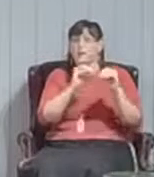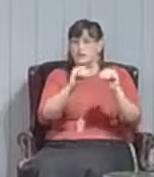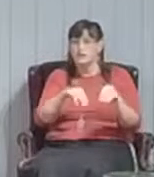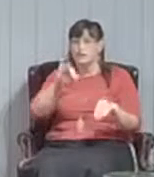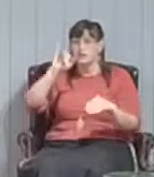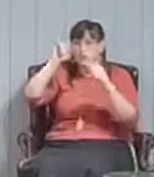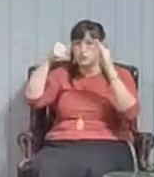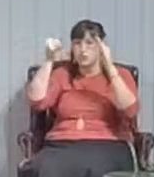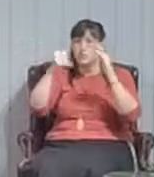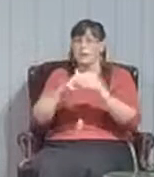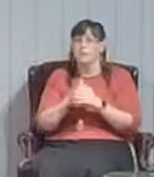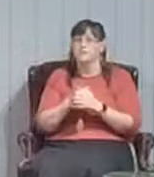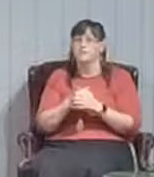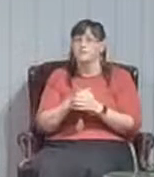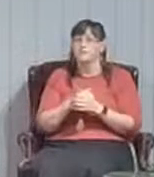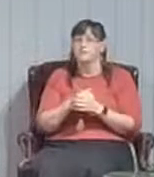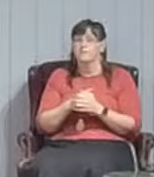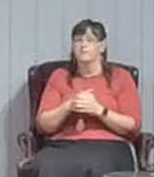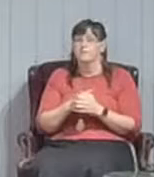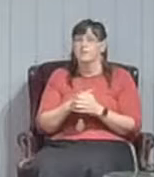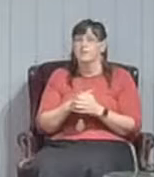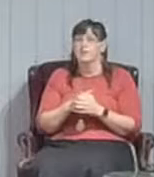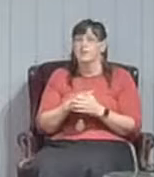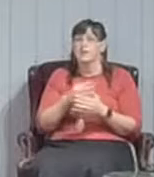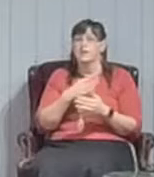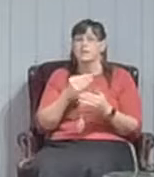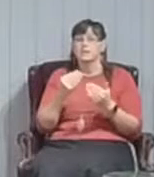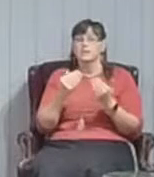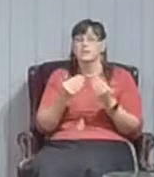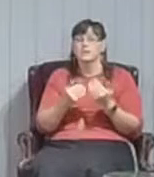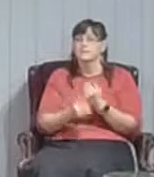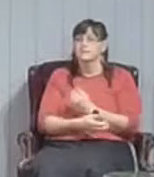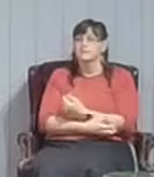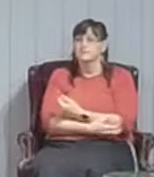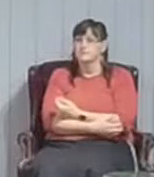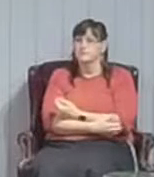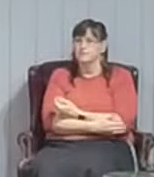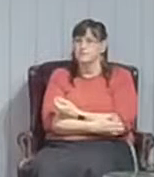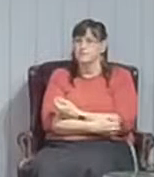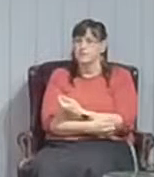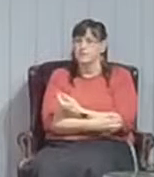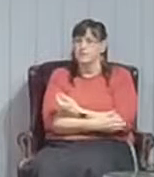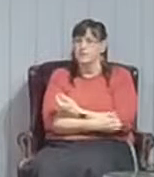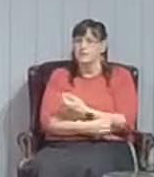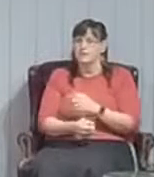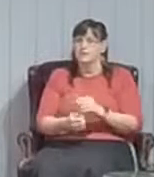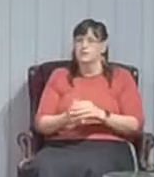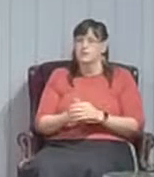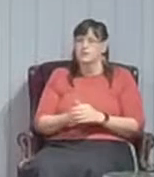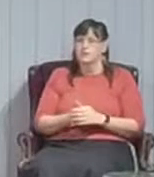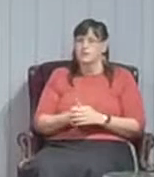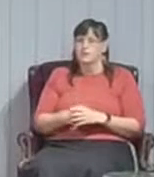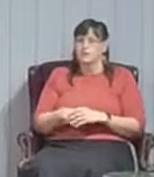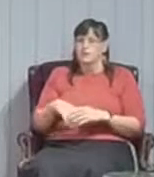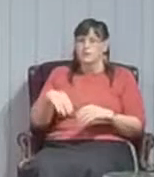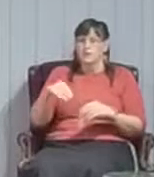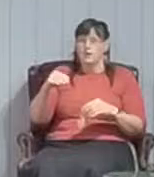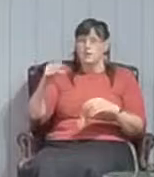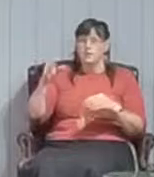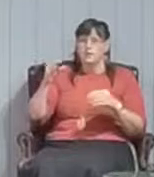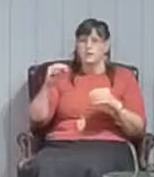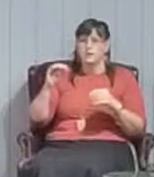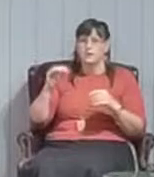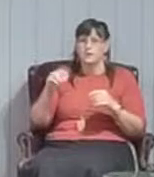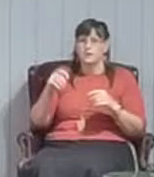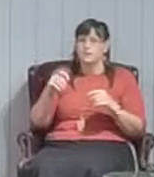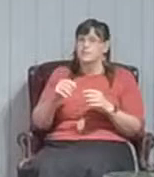And now they've some guy come on named Ishmael killed the governor that Nebuchadnezzar had left